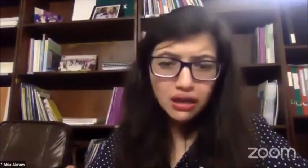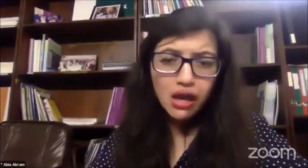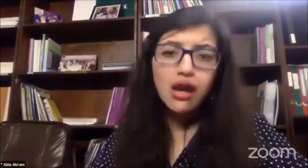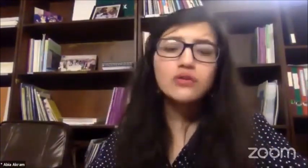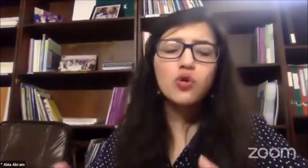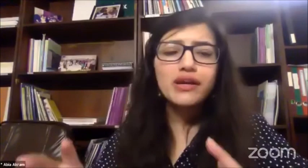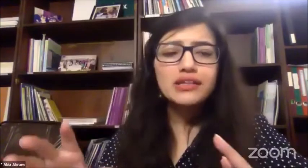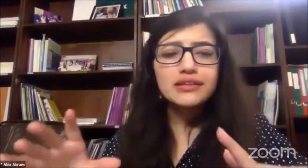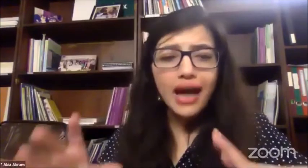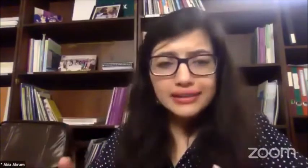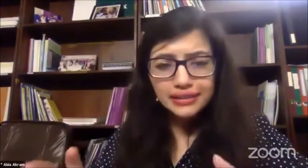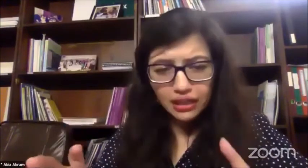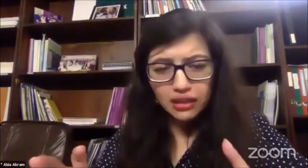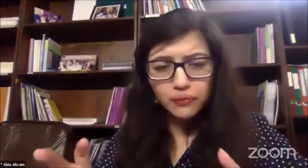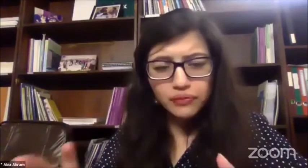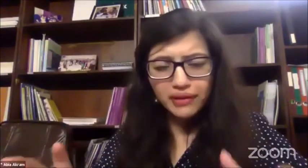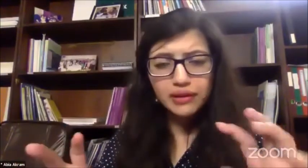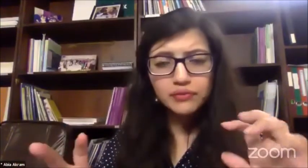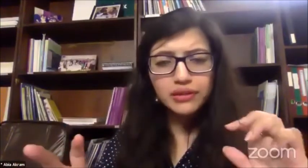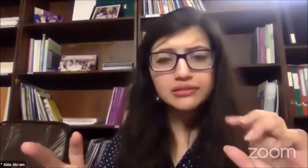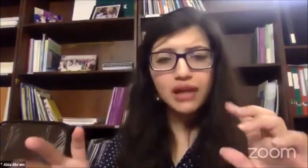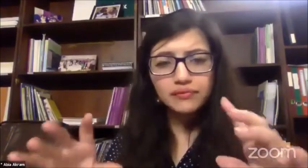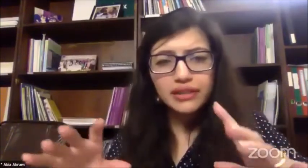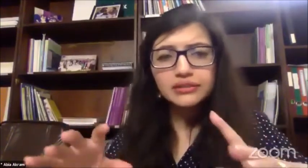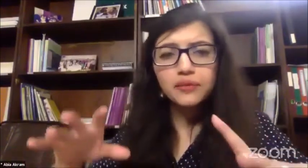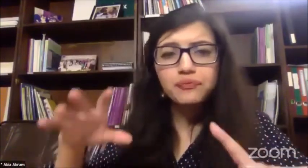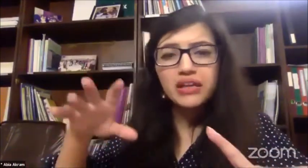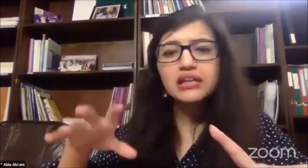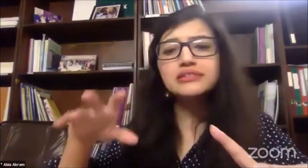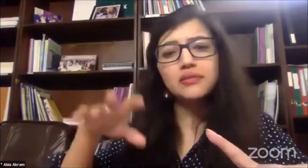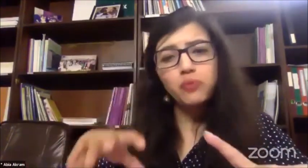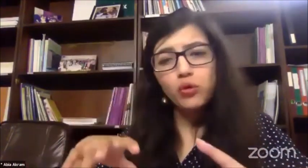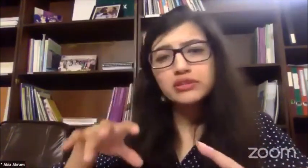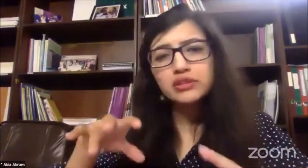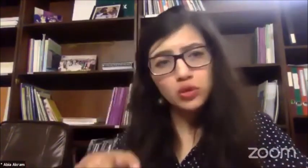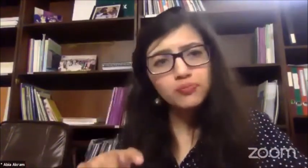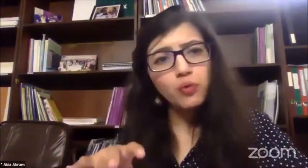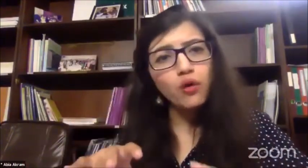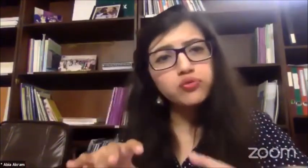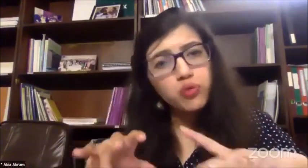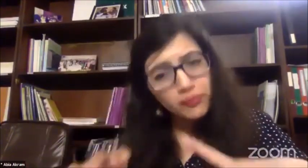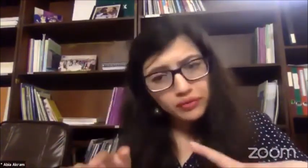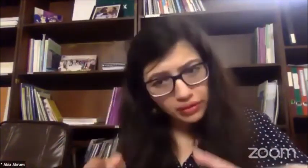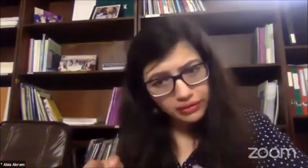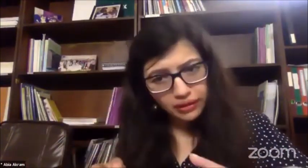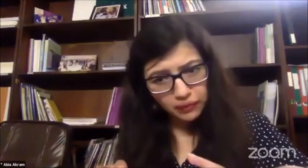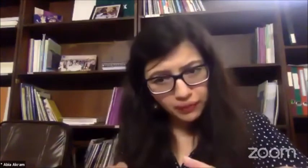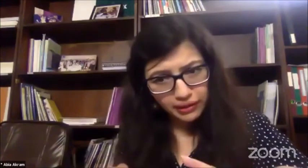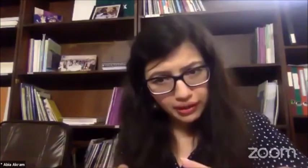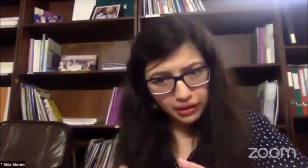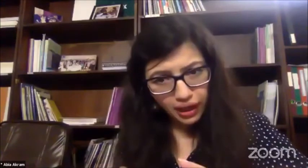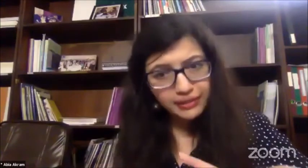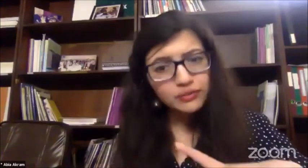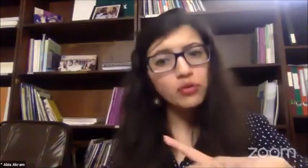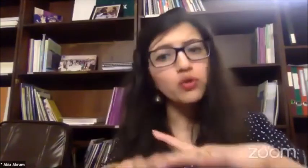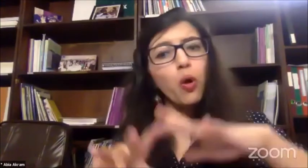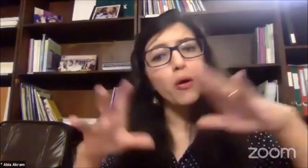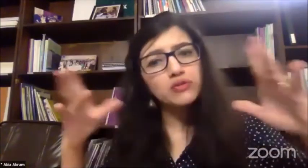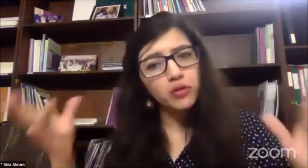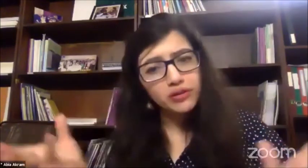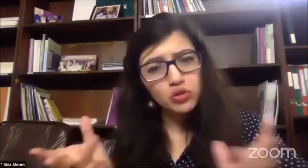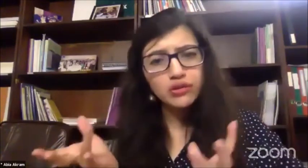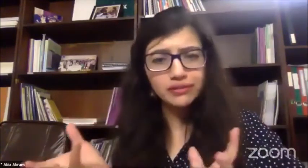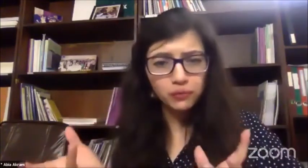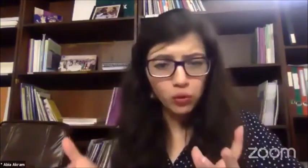there, so in that perspective, we established a peer support group of women with disability. And it was